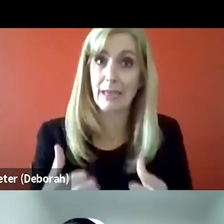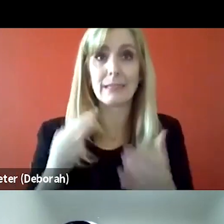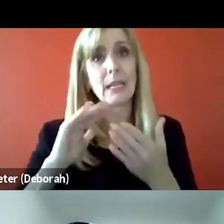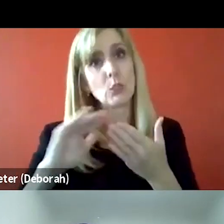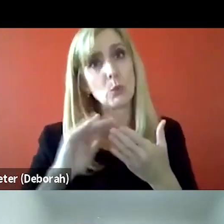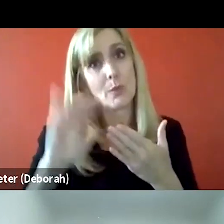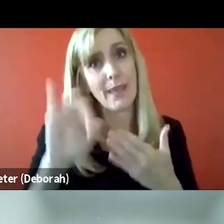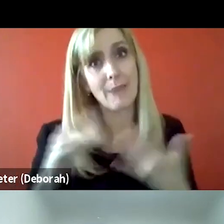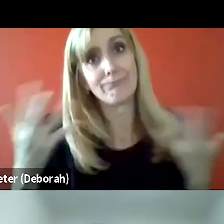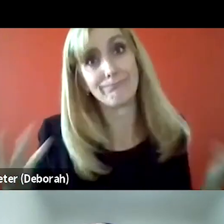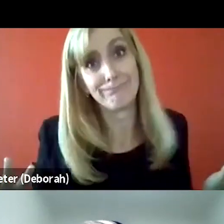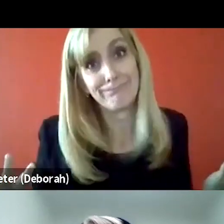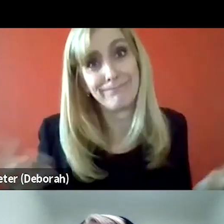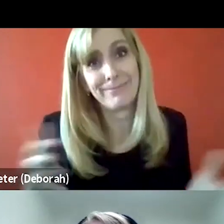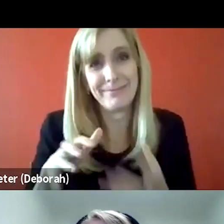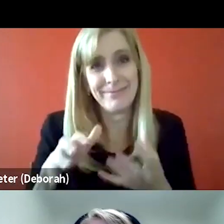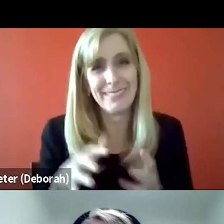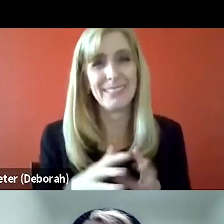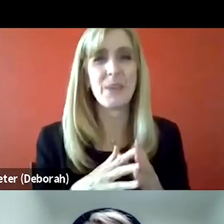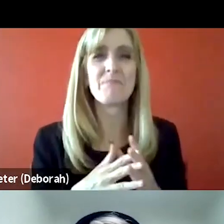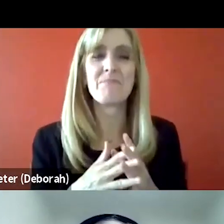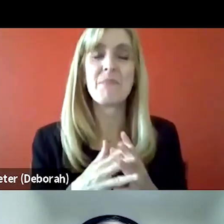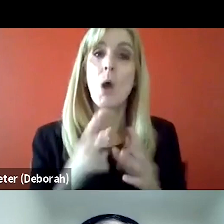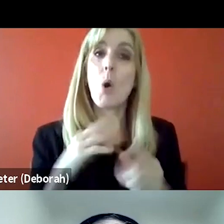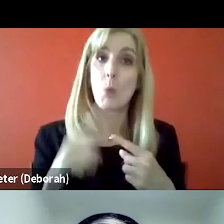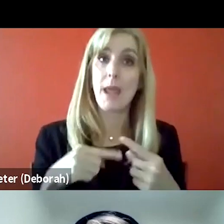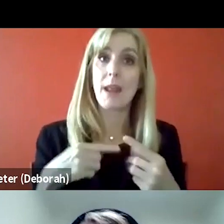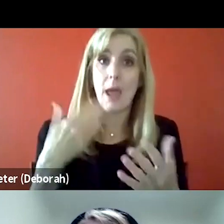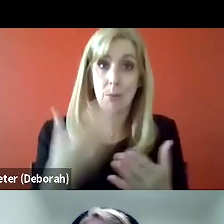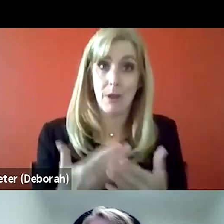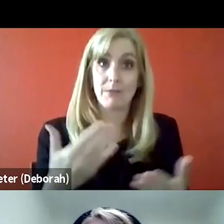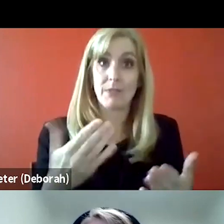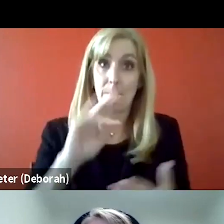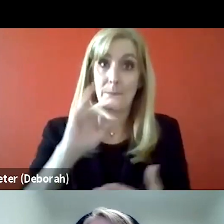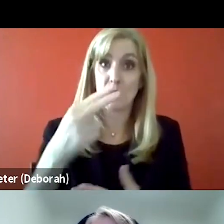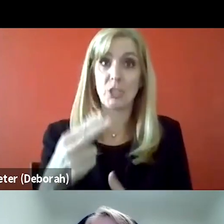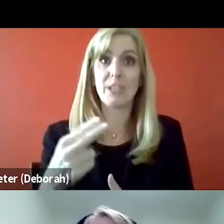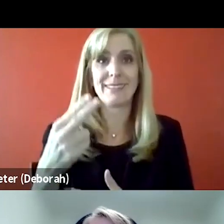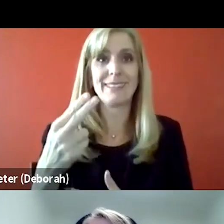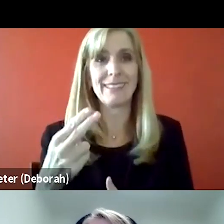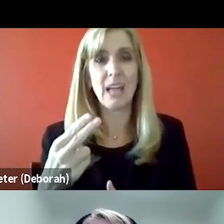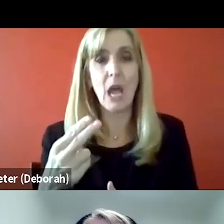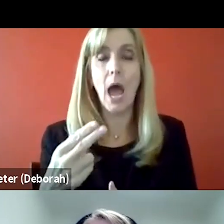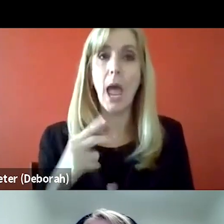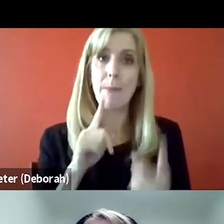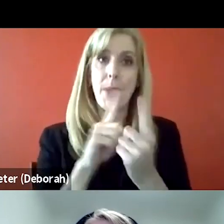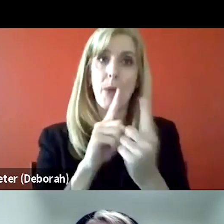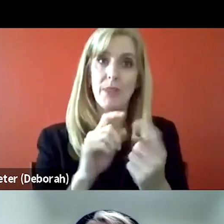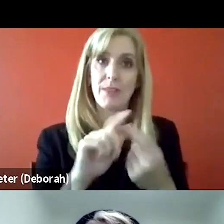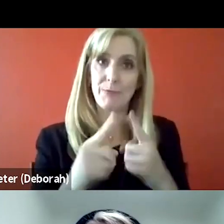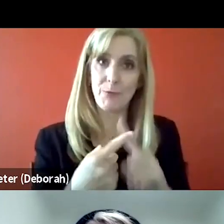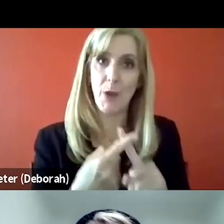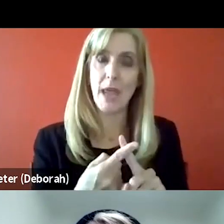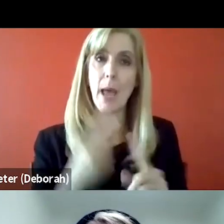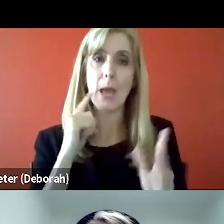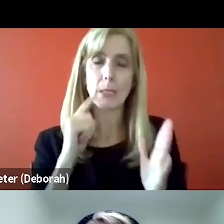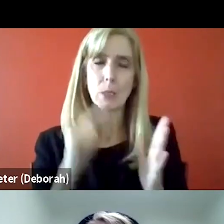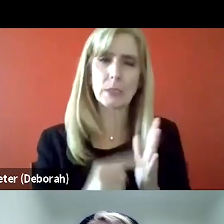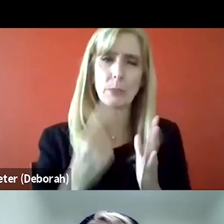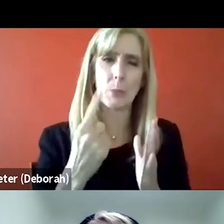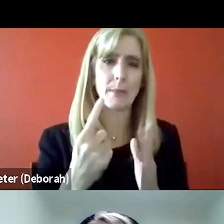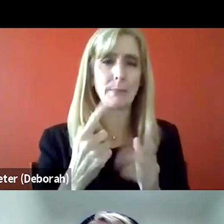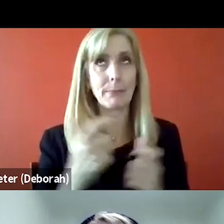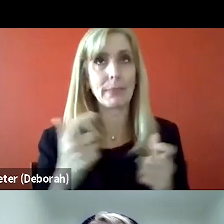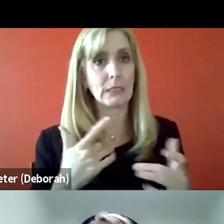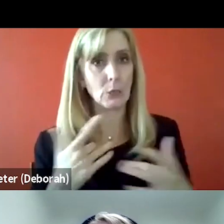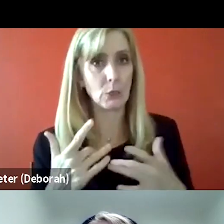it. And then when I got to Michigan, I met with a friend, and I noticed one of my biggest concerns.